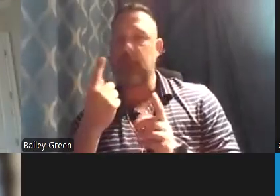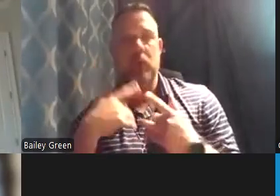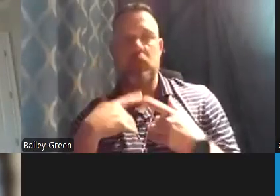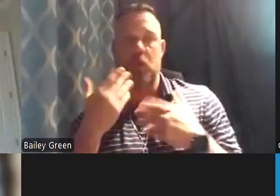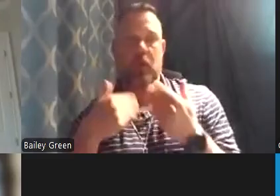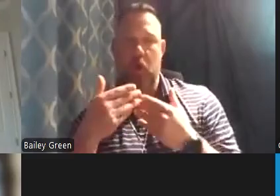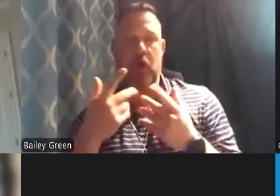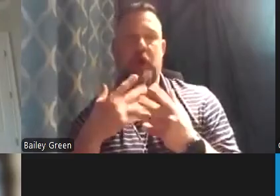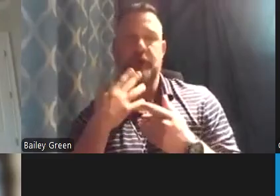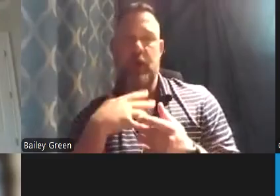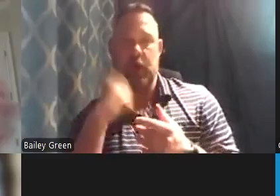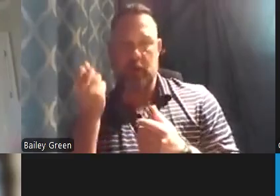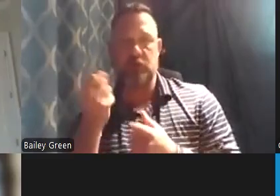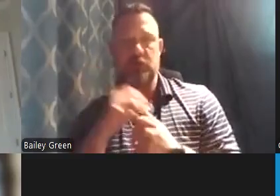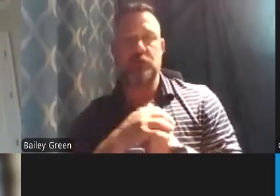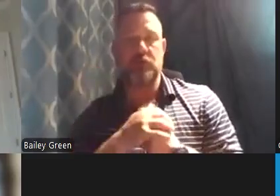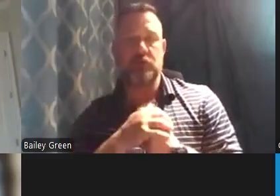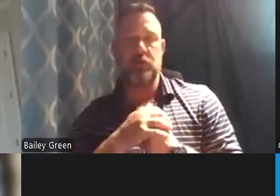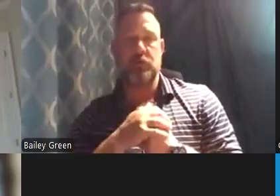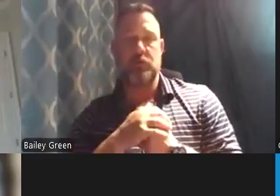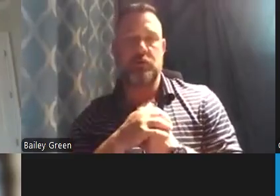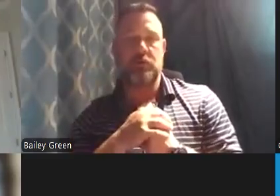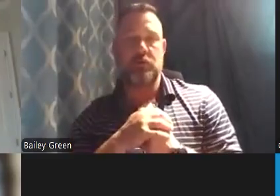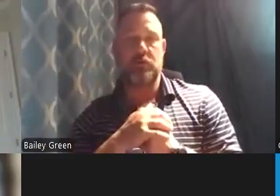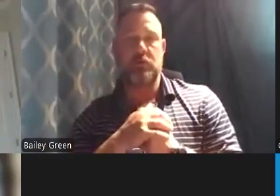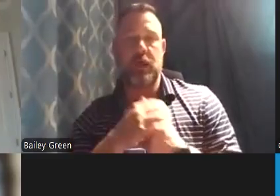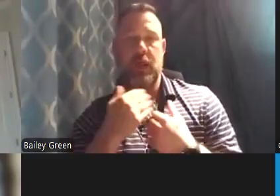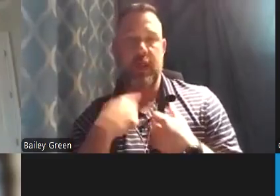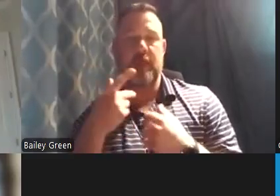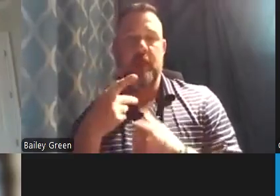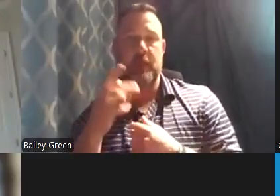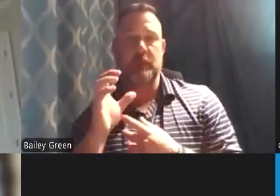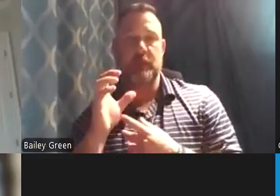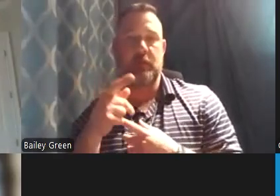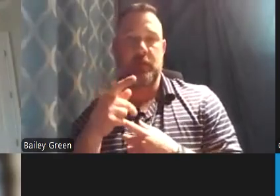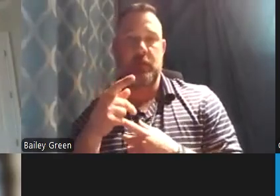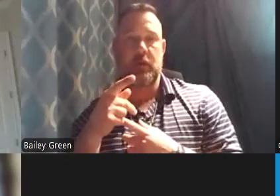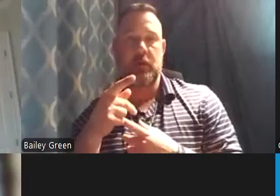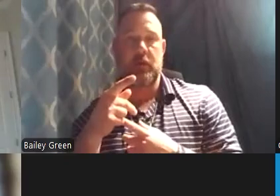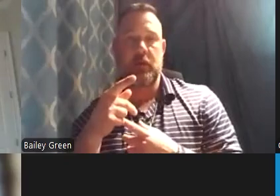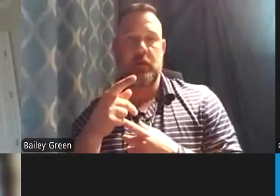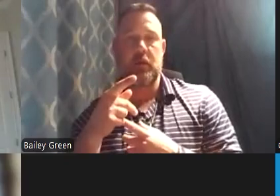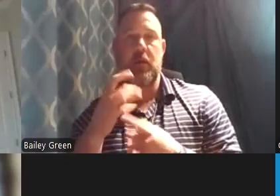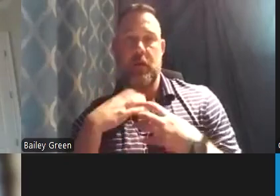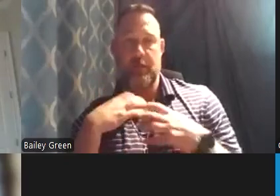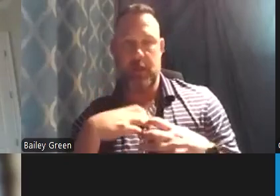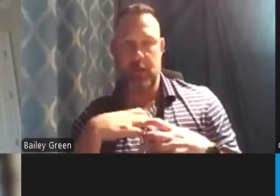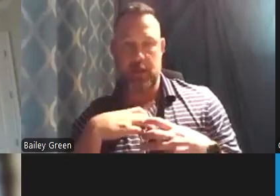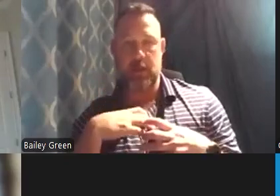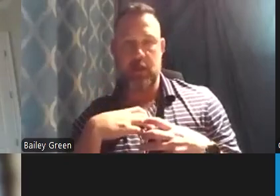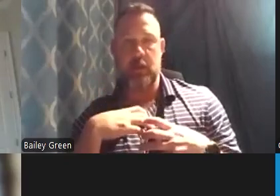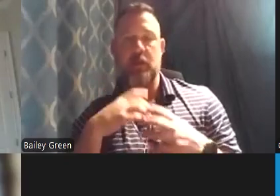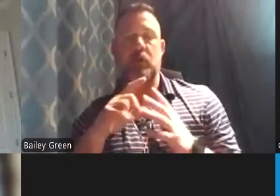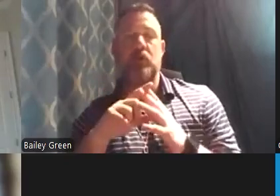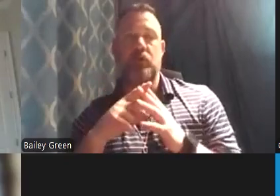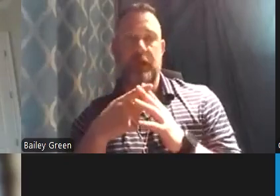them as they age. And having a PCP on the committee to begin